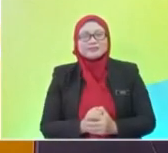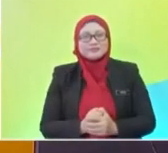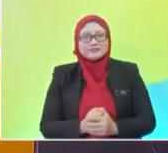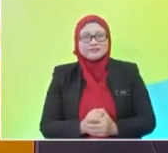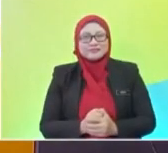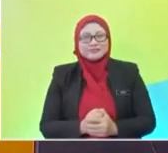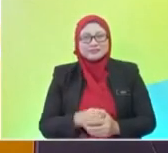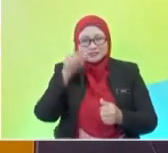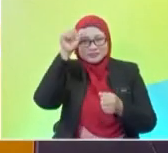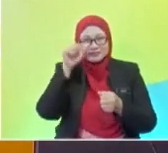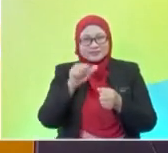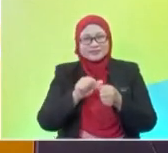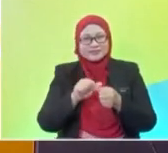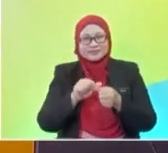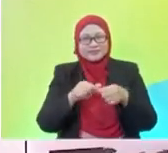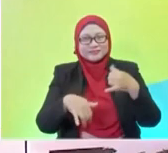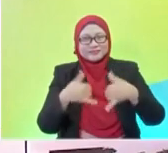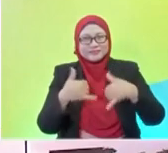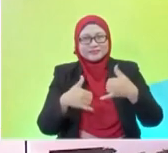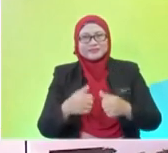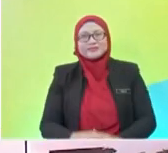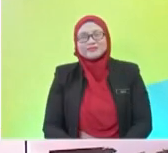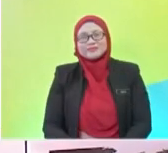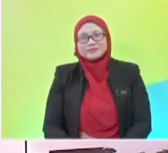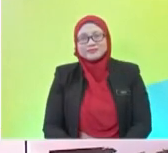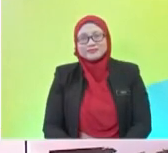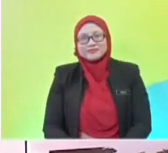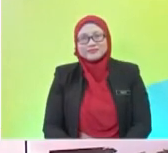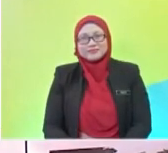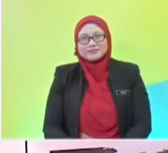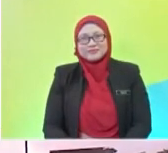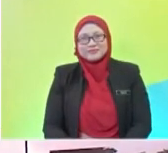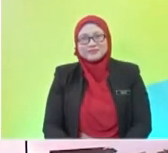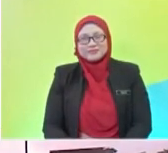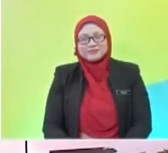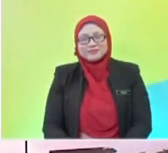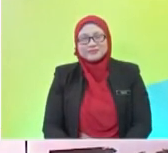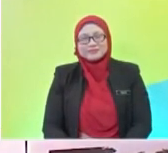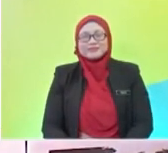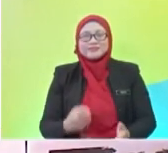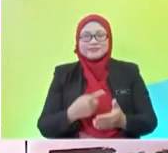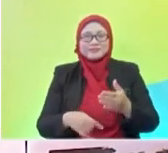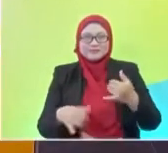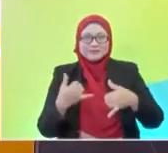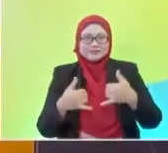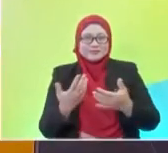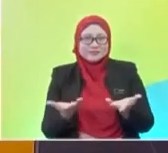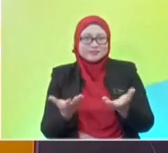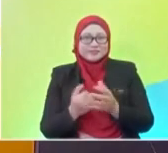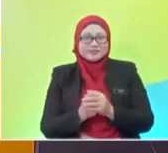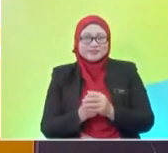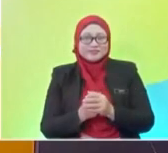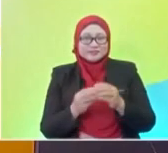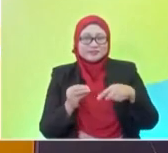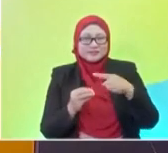memory game. Okay, okay. So, it will... And what's the game about, yes, teacher? The game is